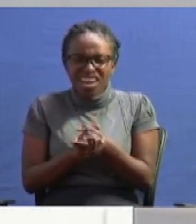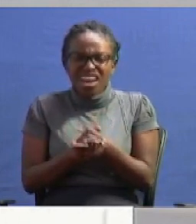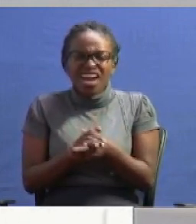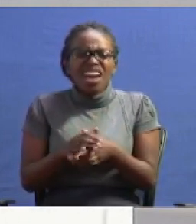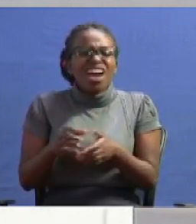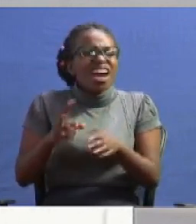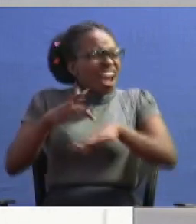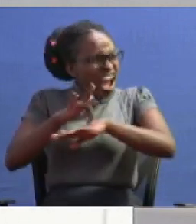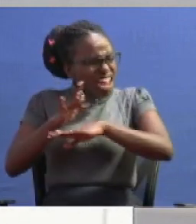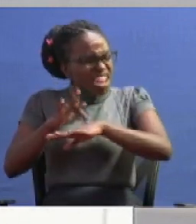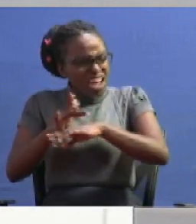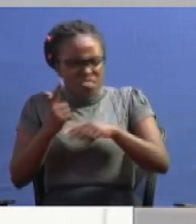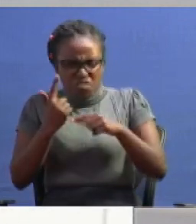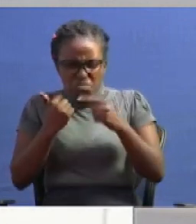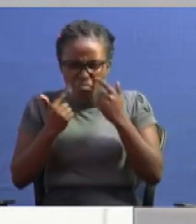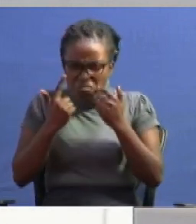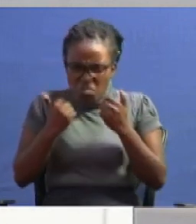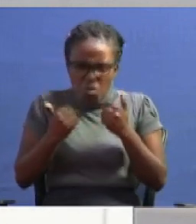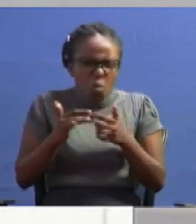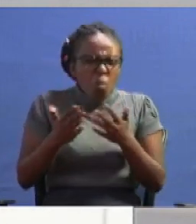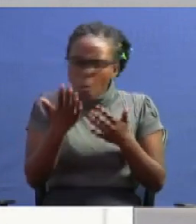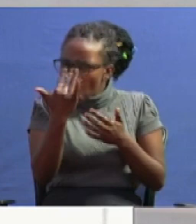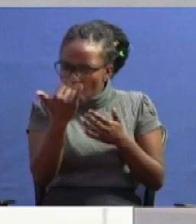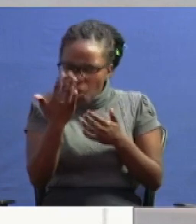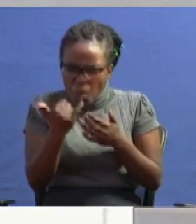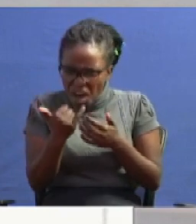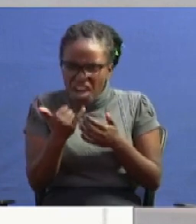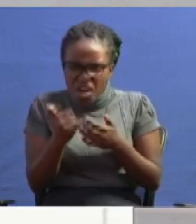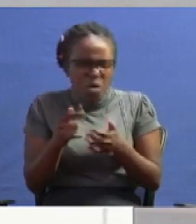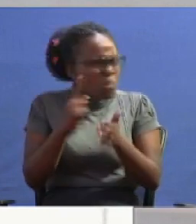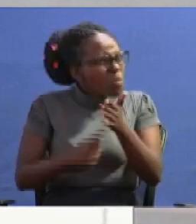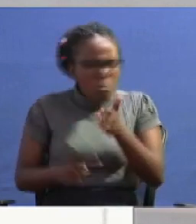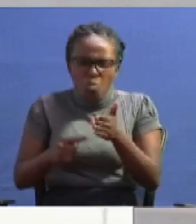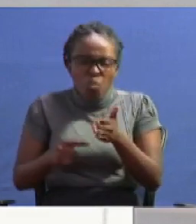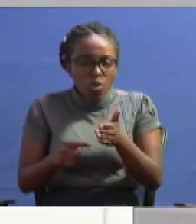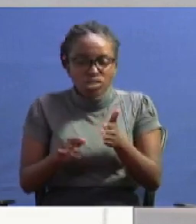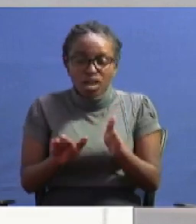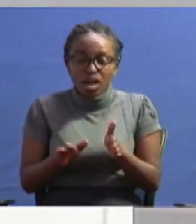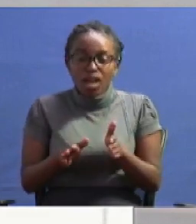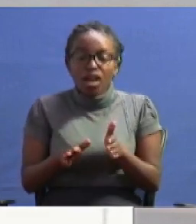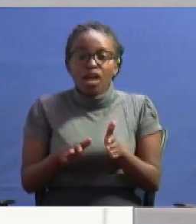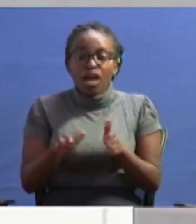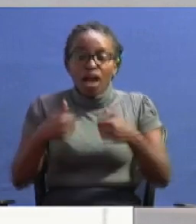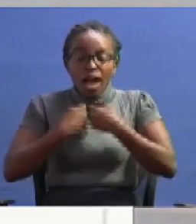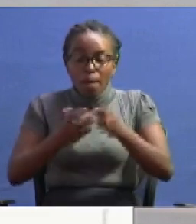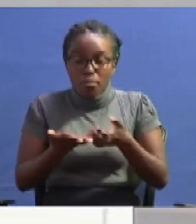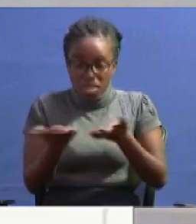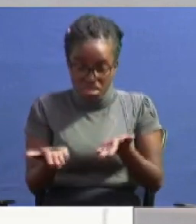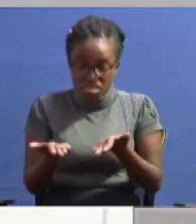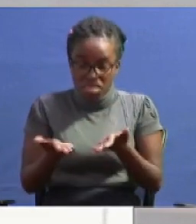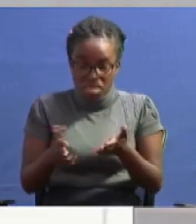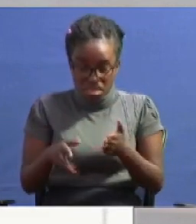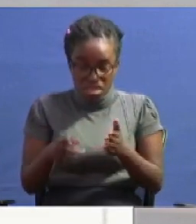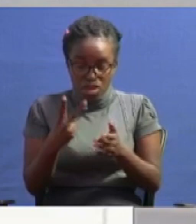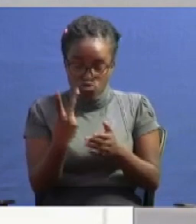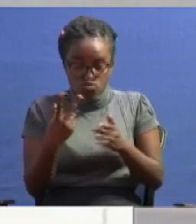too early for this. Well, what could have possibly, gone wrong between these two leaders? I remember there is a time